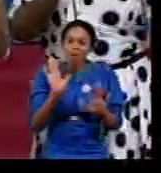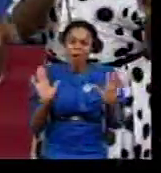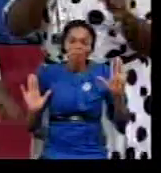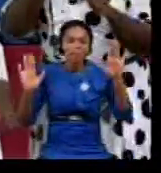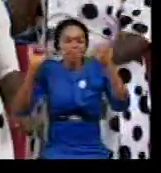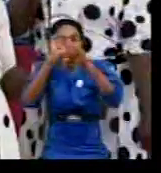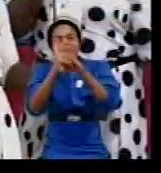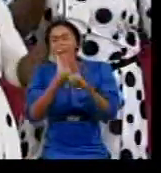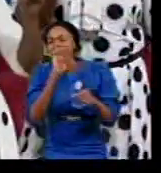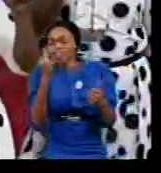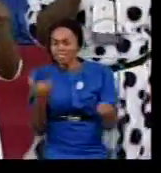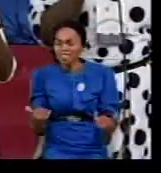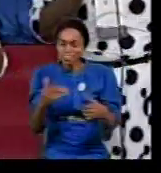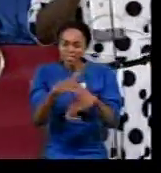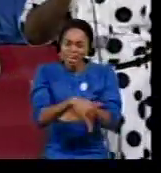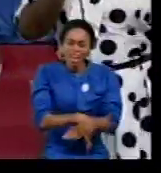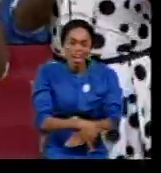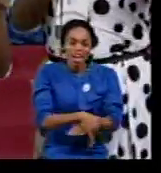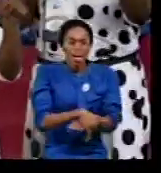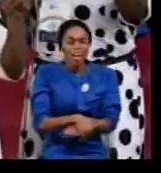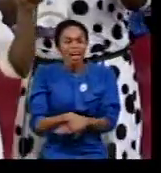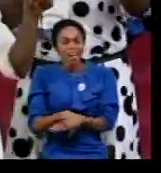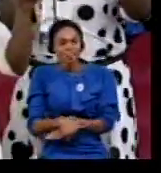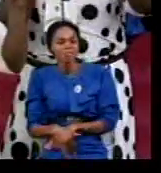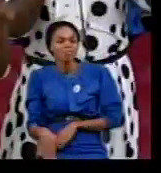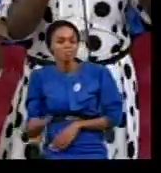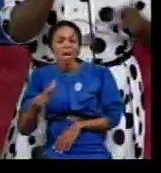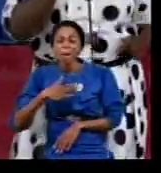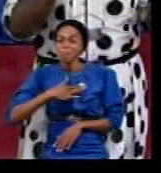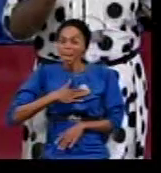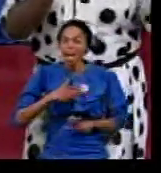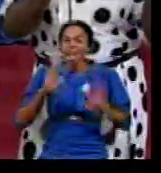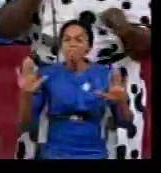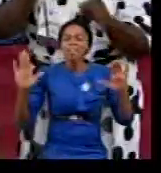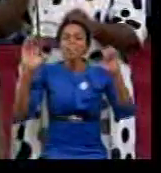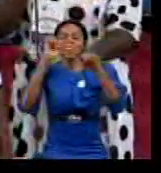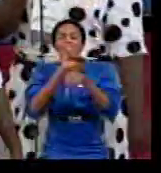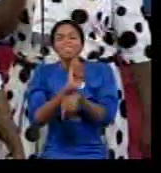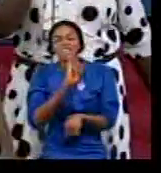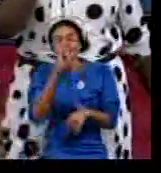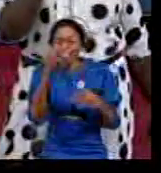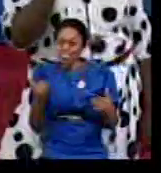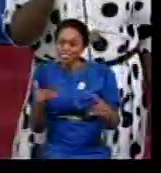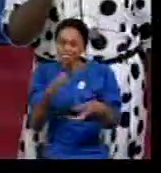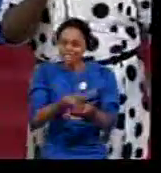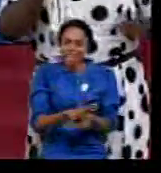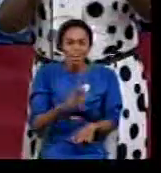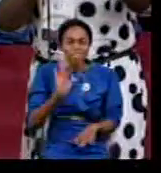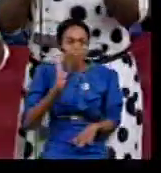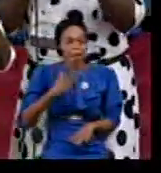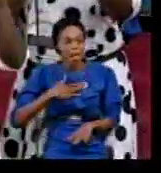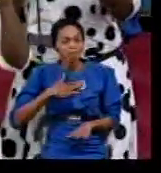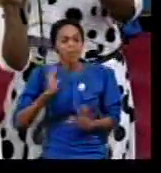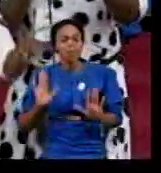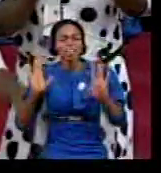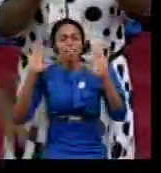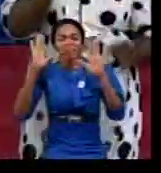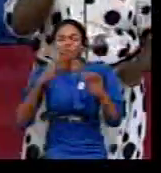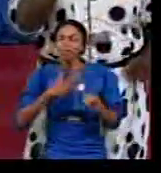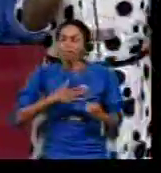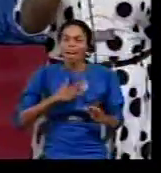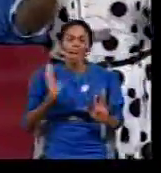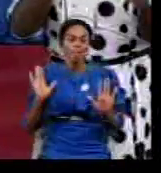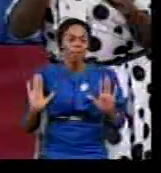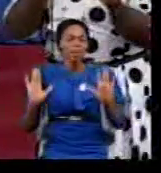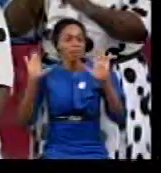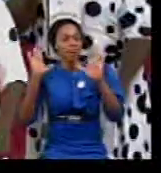what God did for Gideon. All that should have given him assurance, the response of the people, and the turning of the tribe